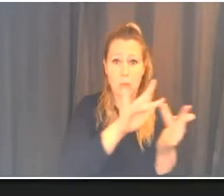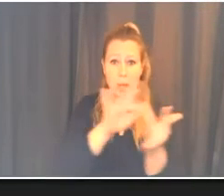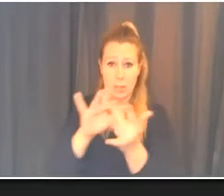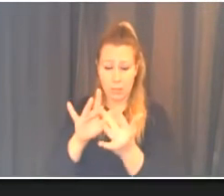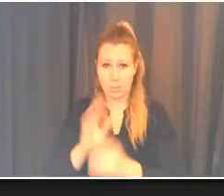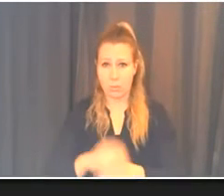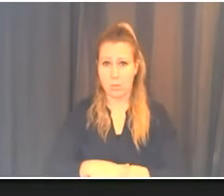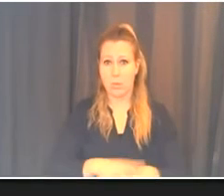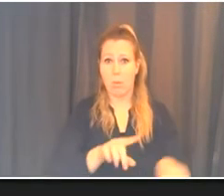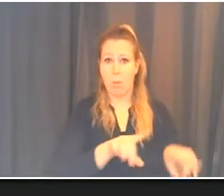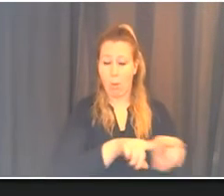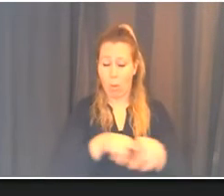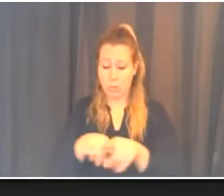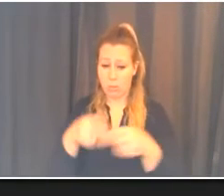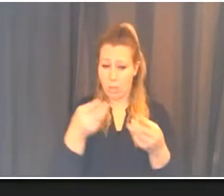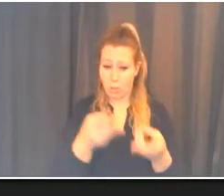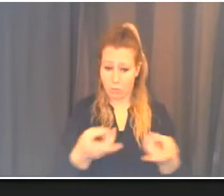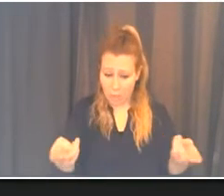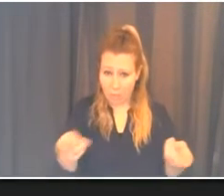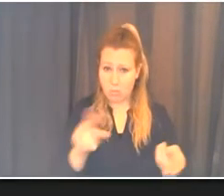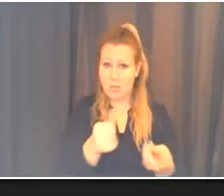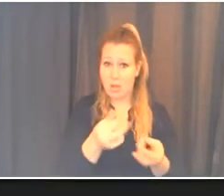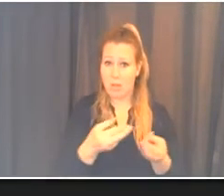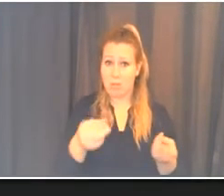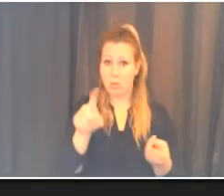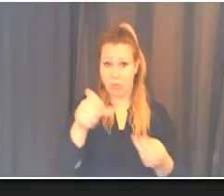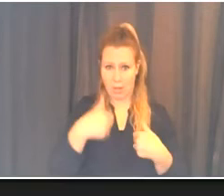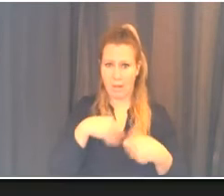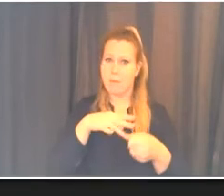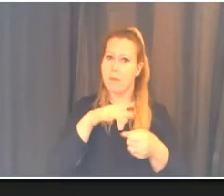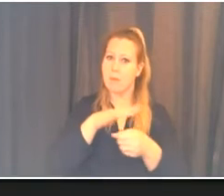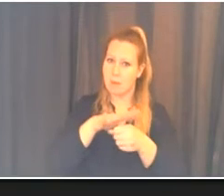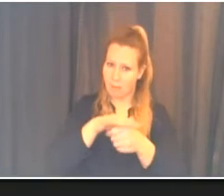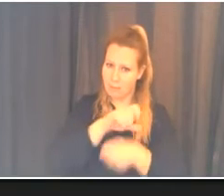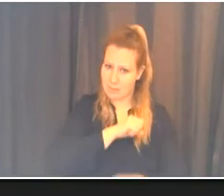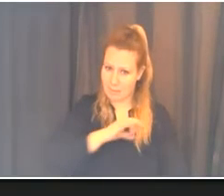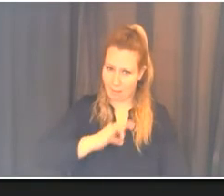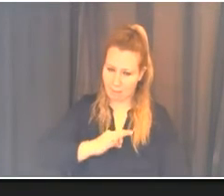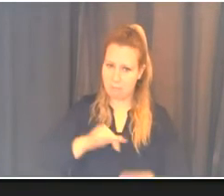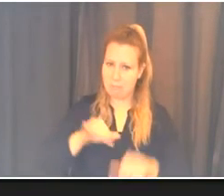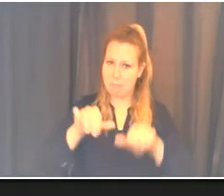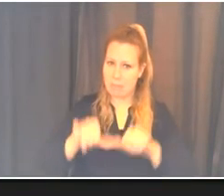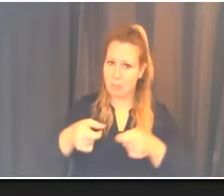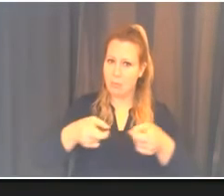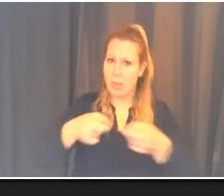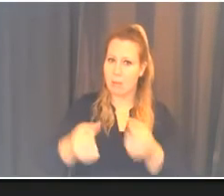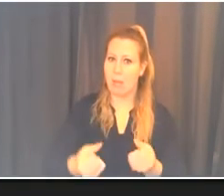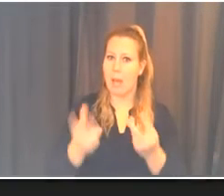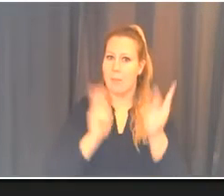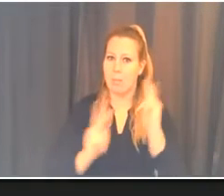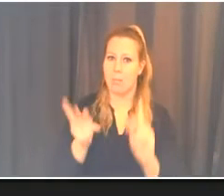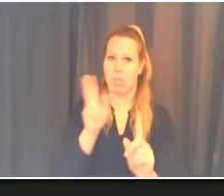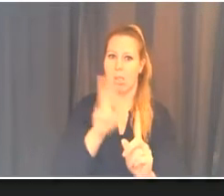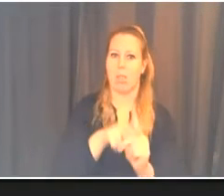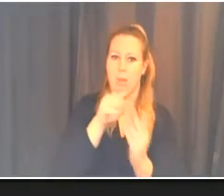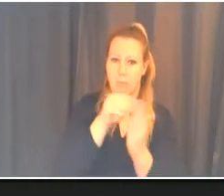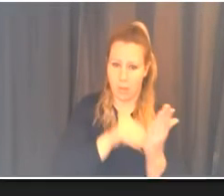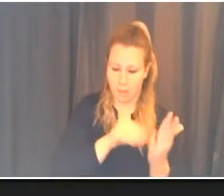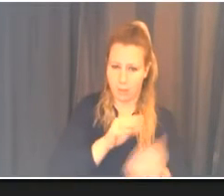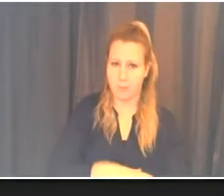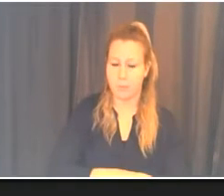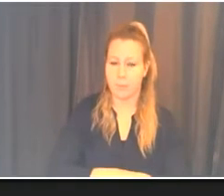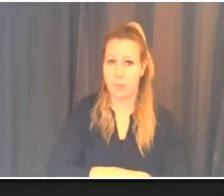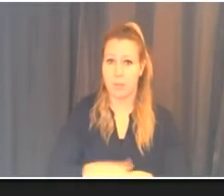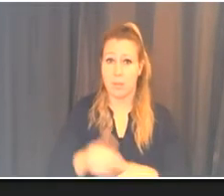voice and delivering one message there is a slowly simmering crisis of domestic violence happening in the city right now and it's a public health